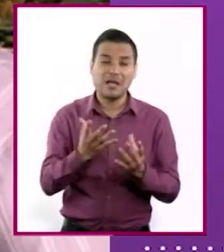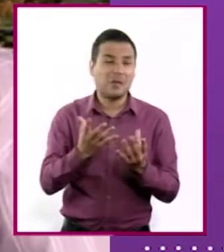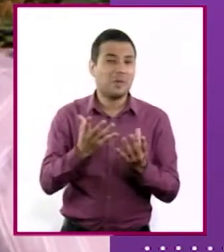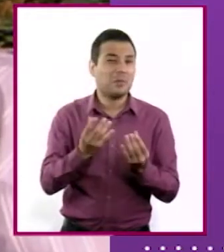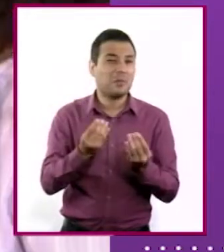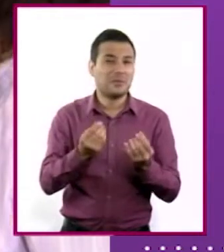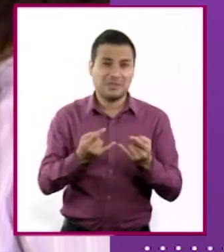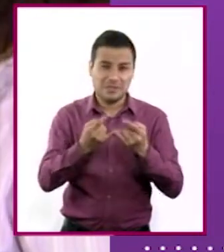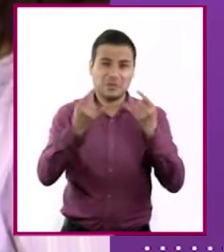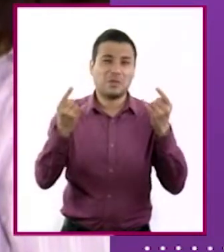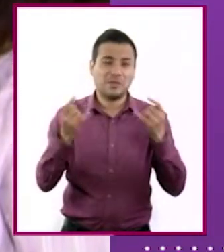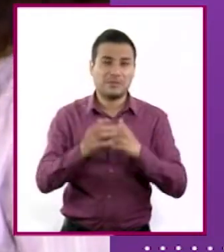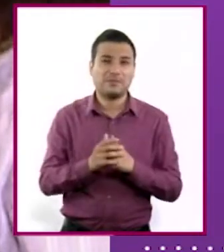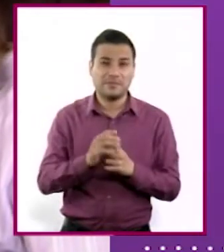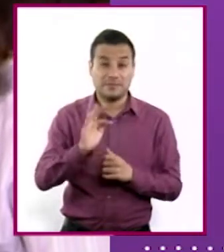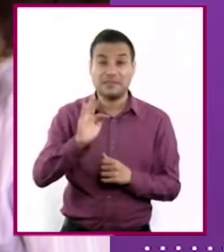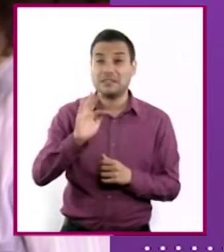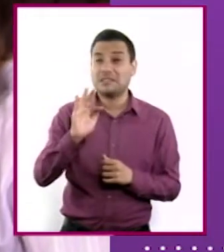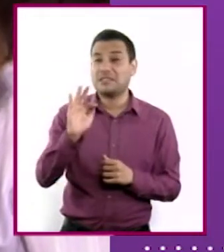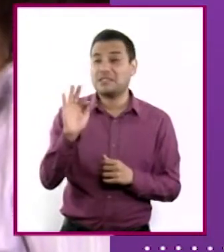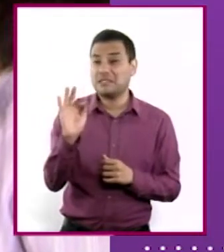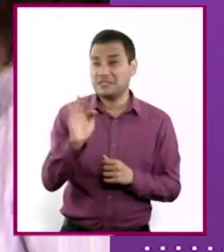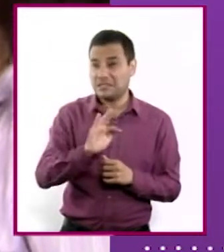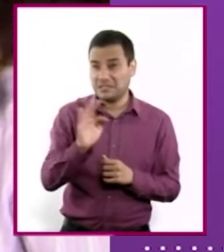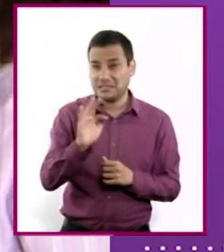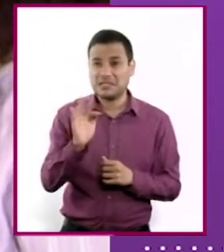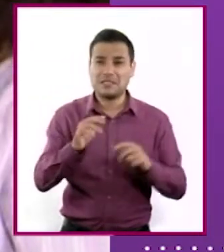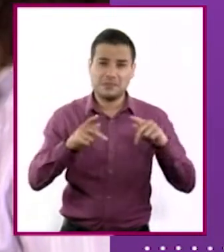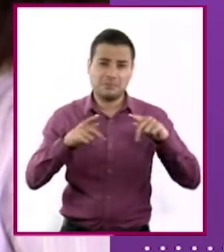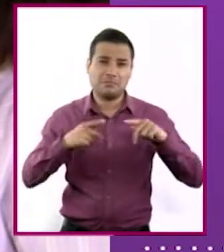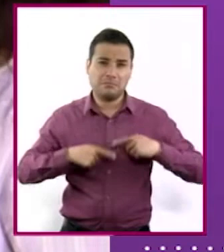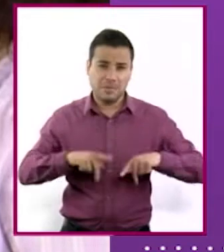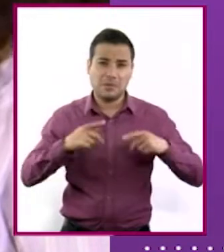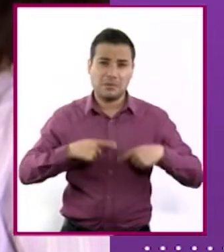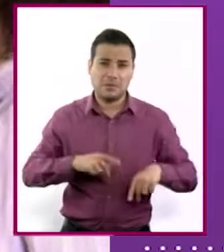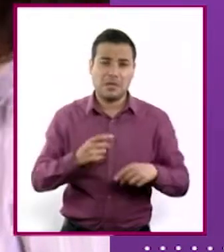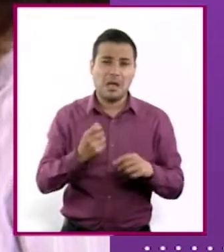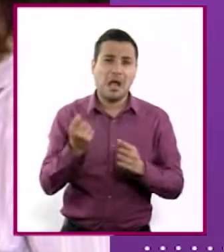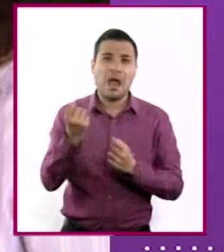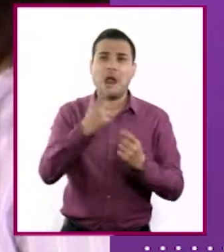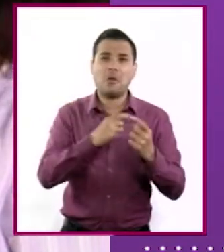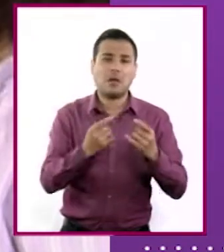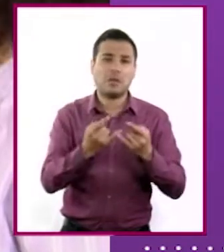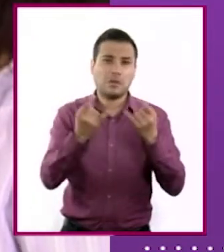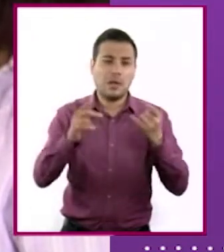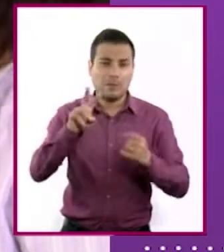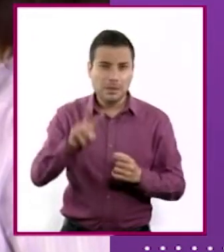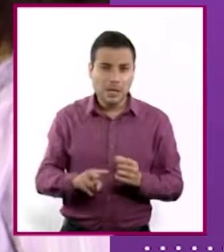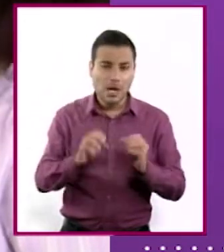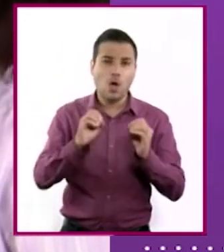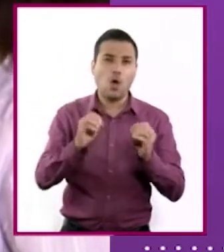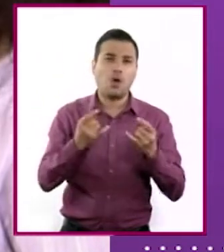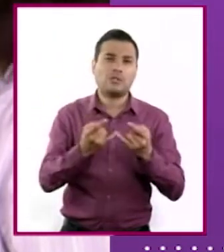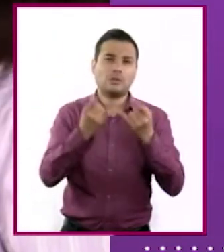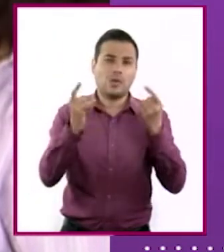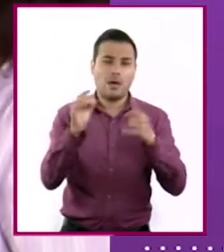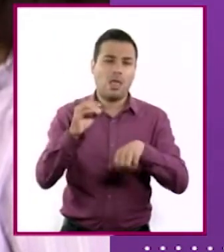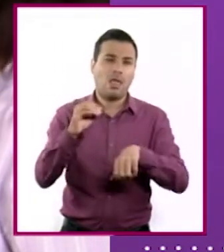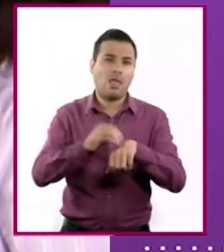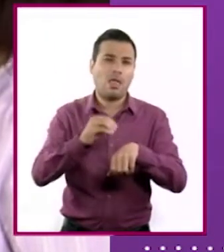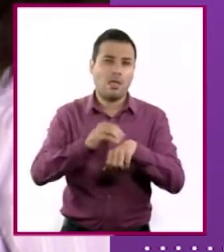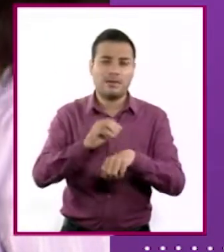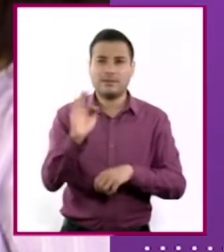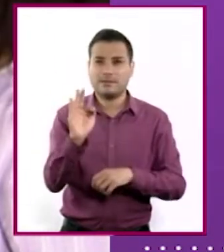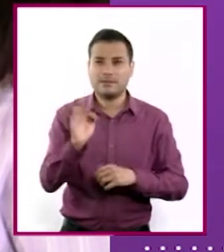one. Maybe some are memories and some others are legends. They can be a part of history too. It would